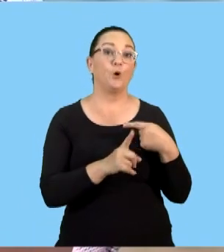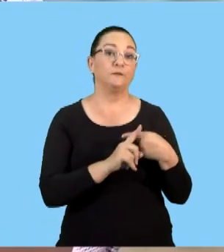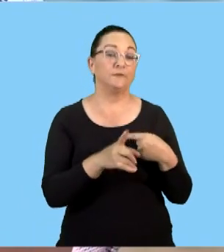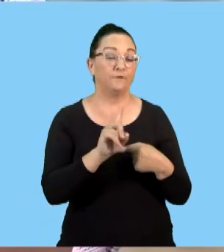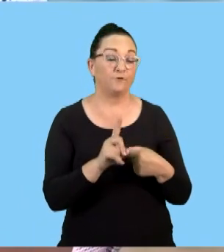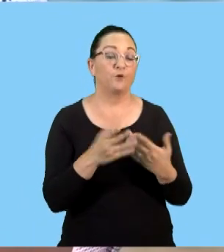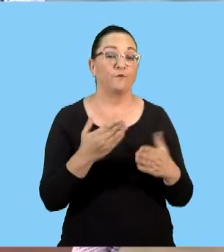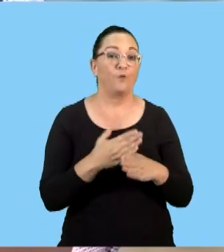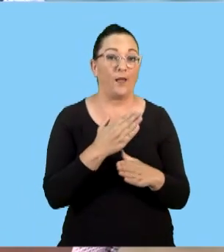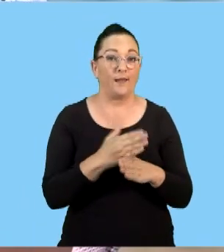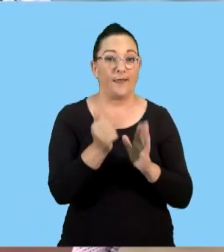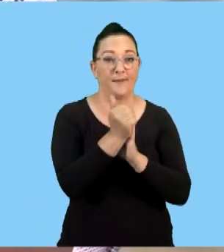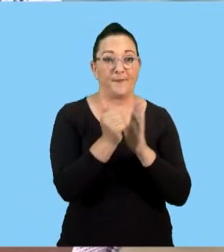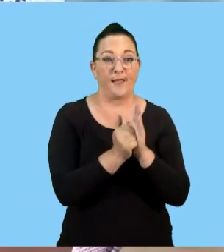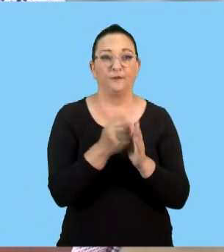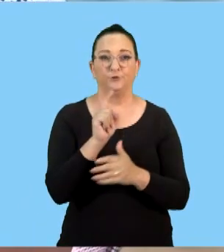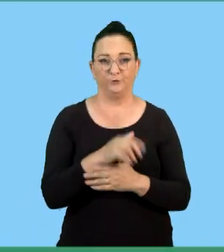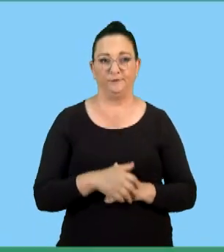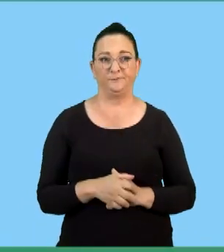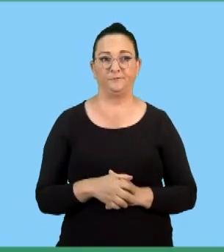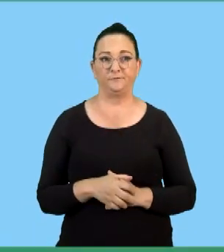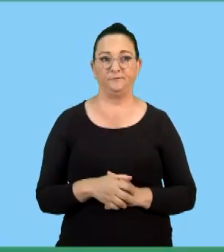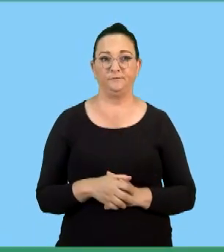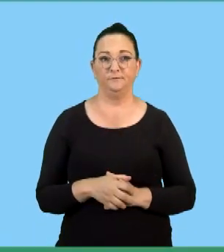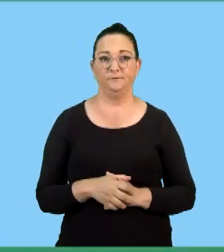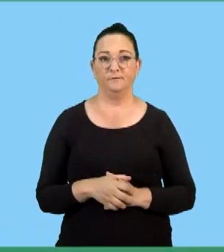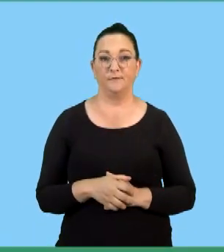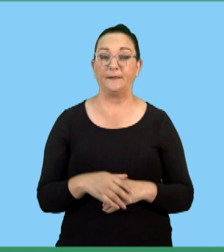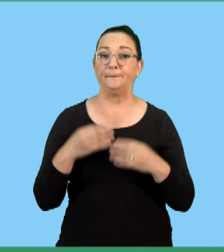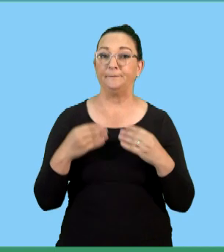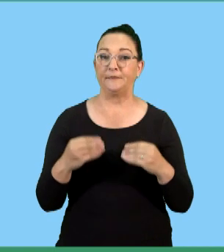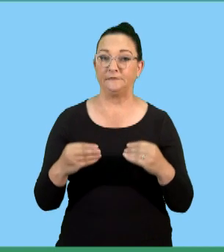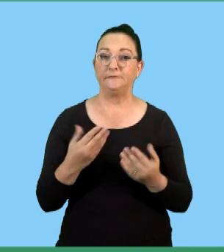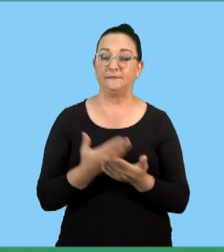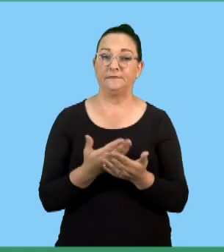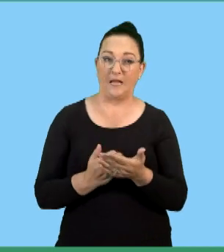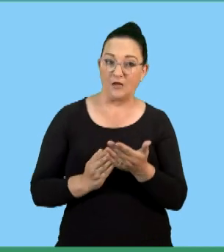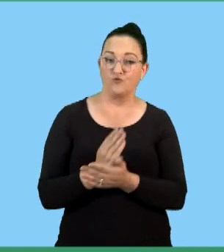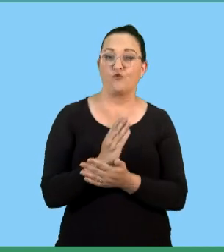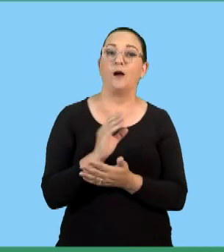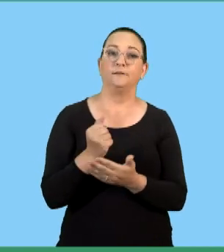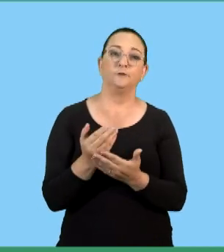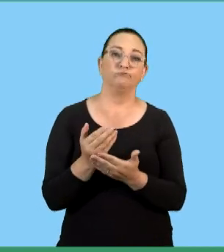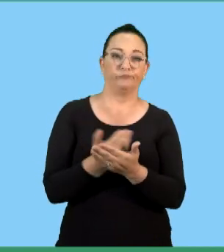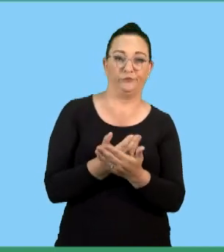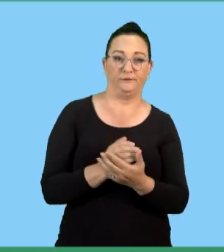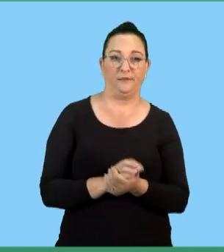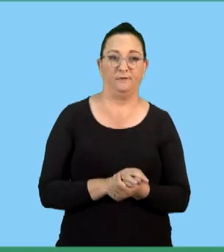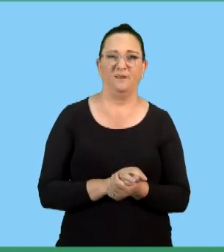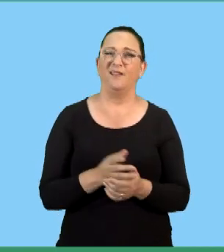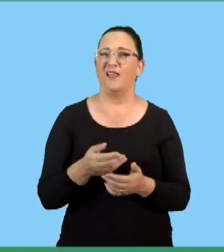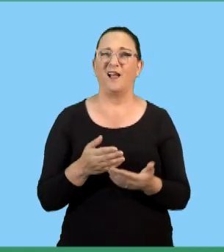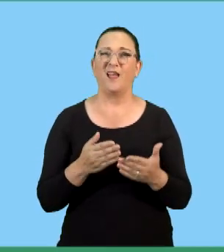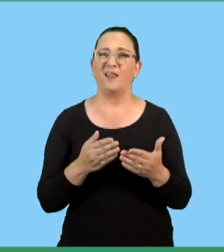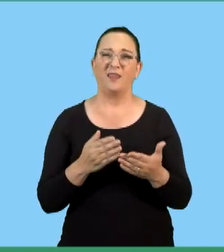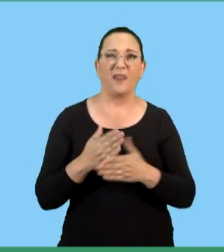positives of the Labor Relations Act? It protects the rights of the businesses in labor-related issues. What